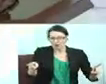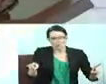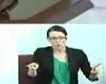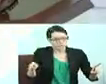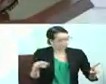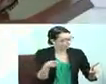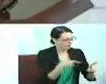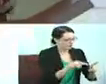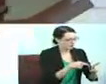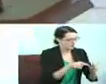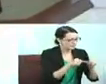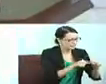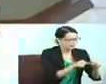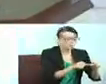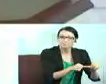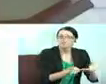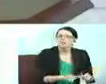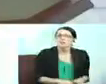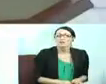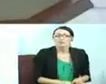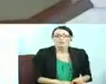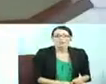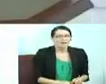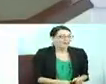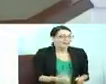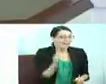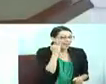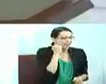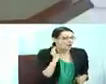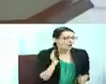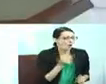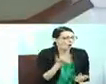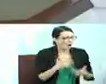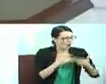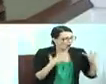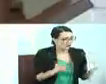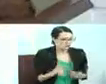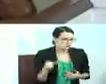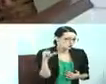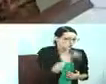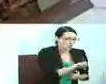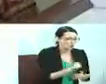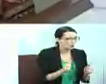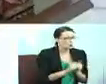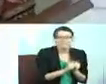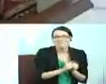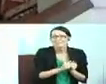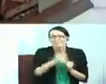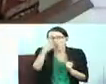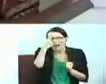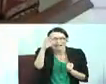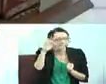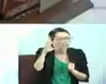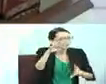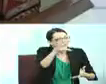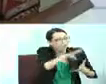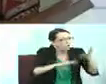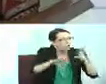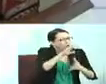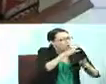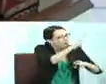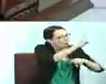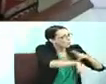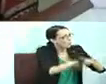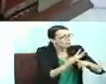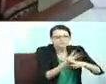thee. Lest our hearts drunk with the wine of the world, we forget thee.